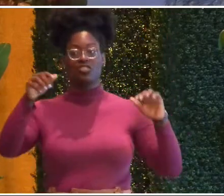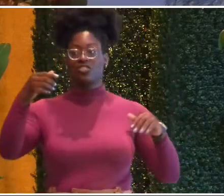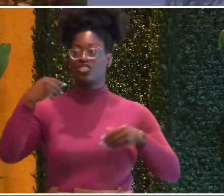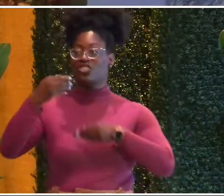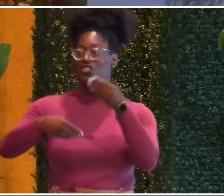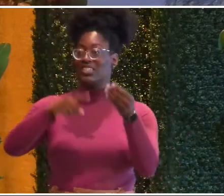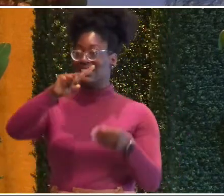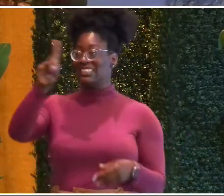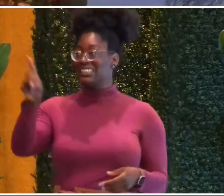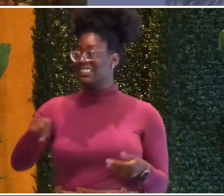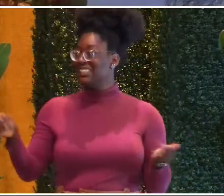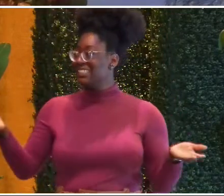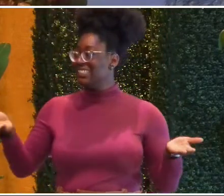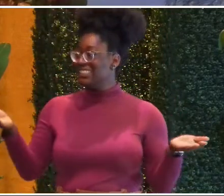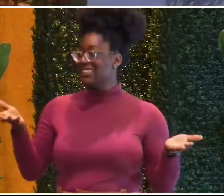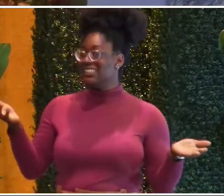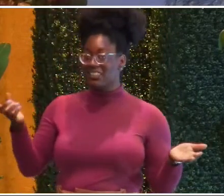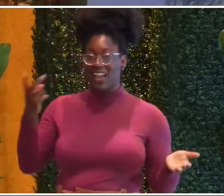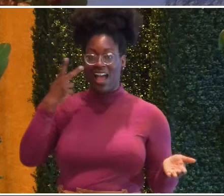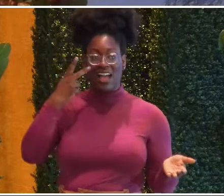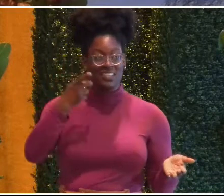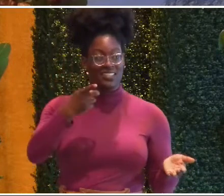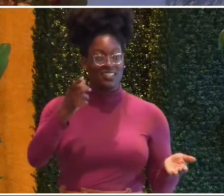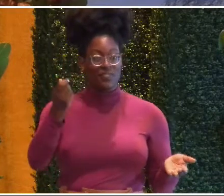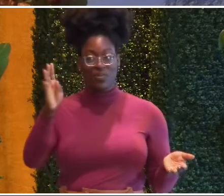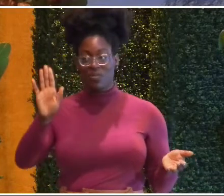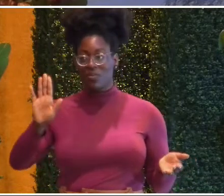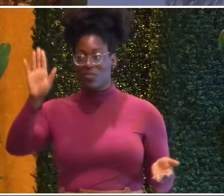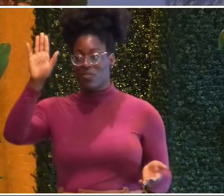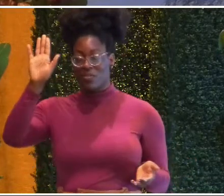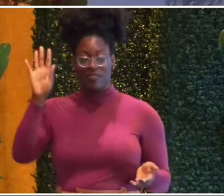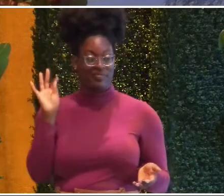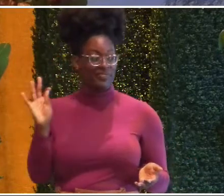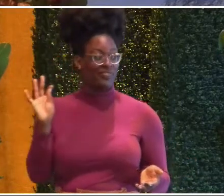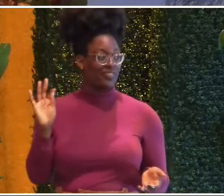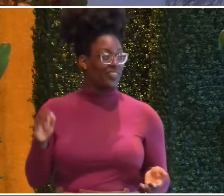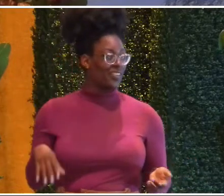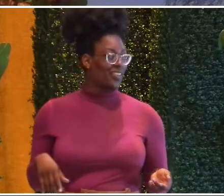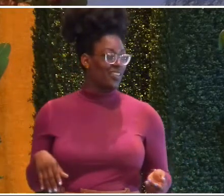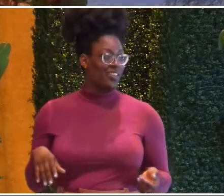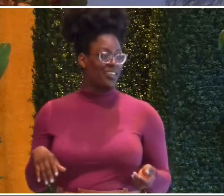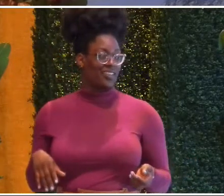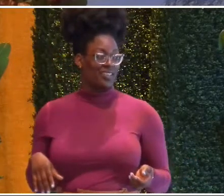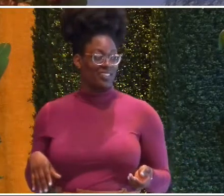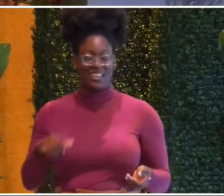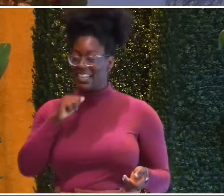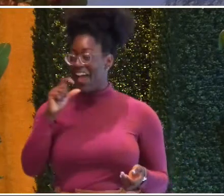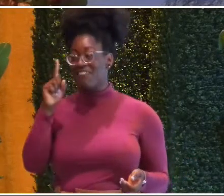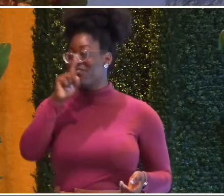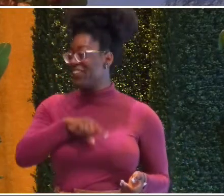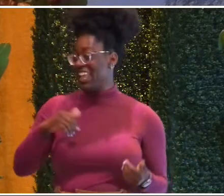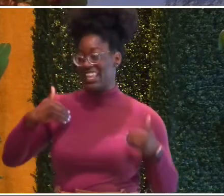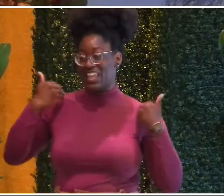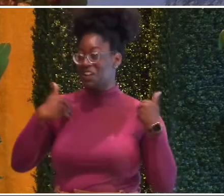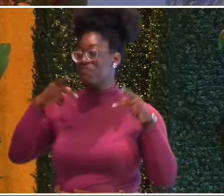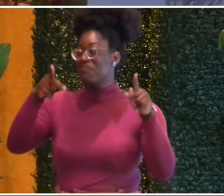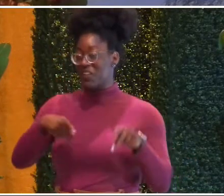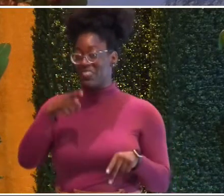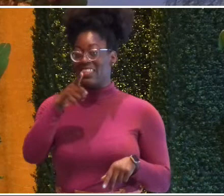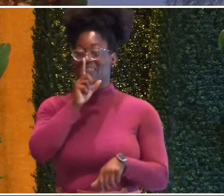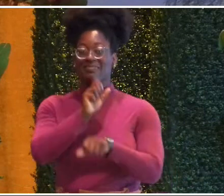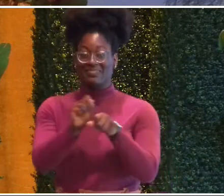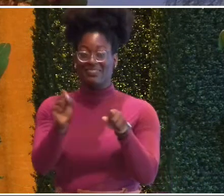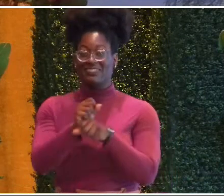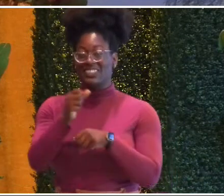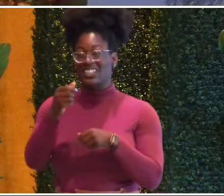I see the handwriting, okay? This is bona fide. This is not a fake young person, okay? This person said, and I quote, "As a